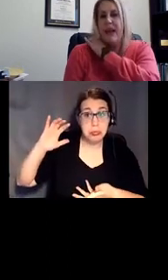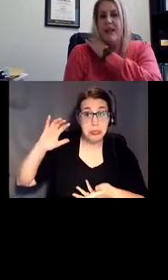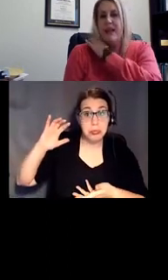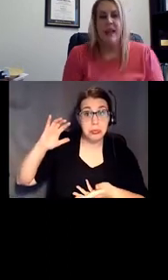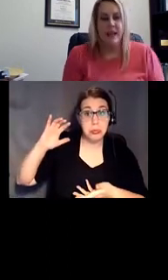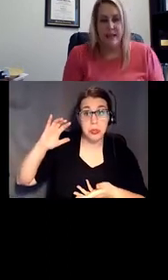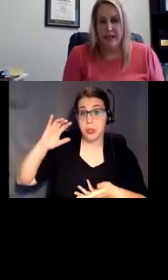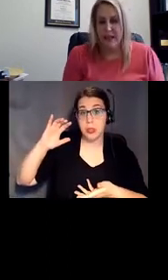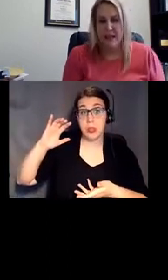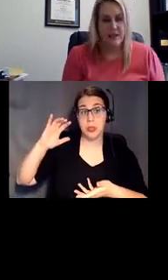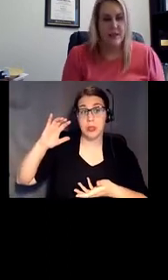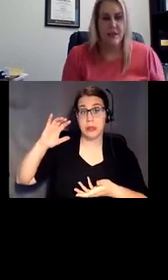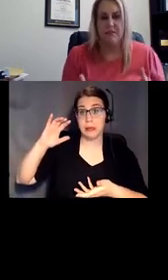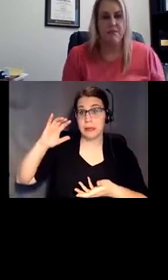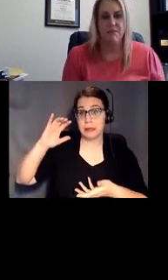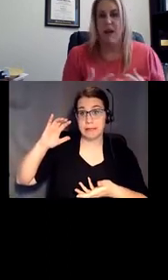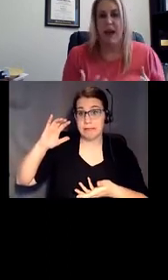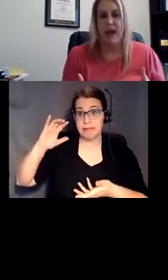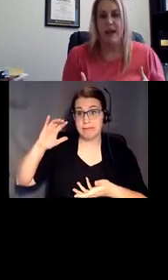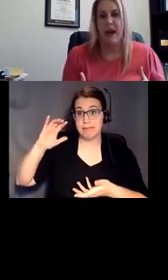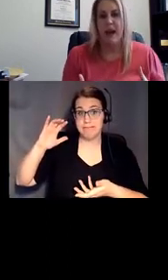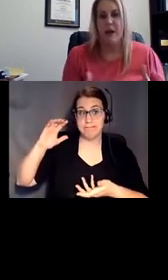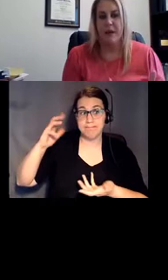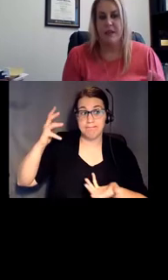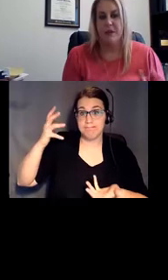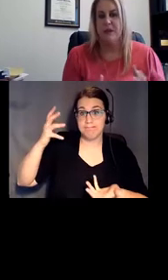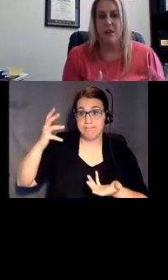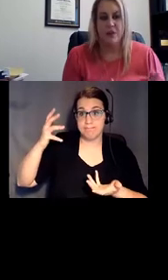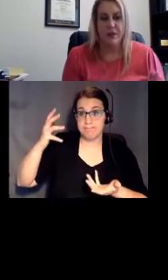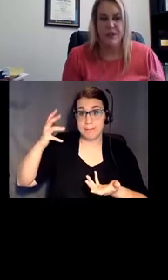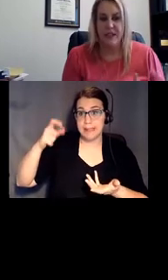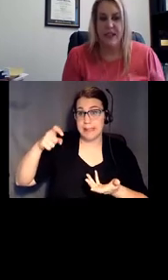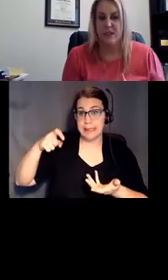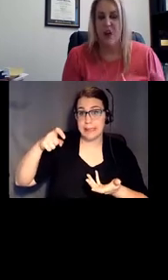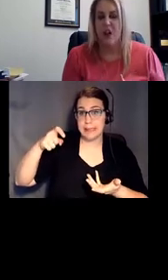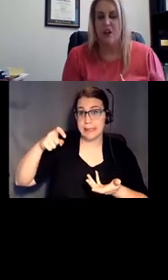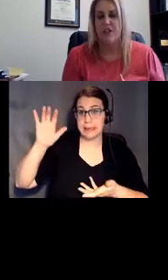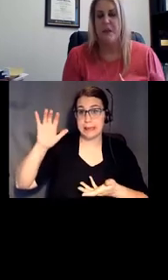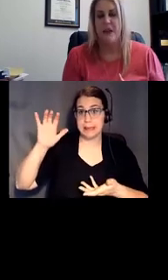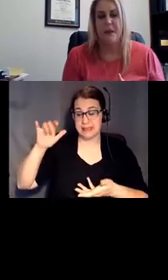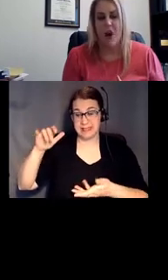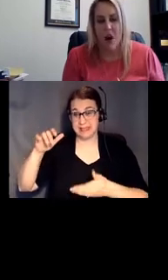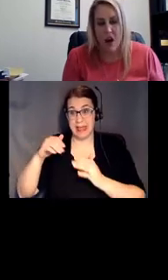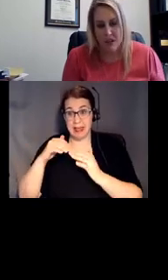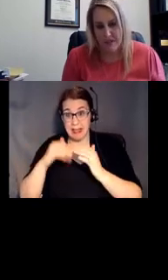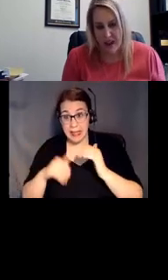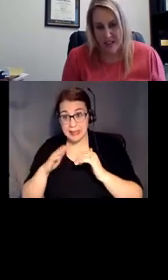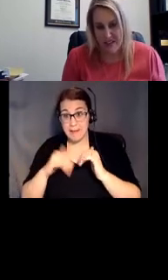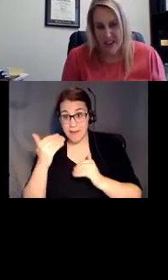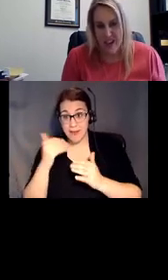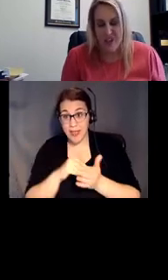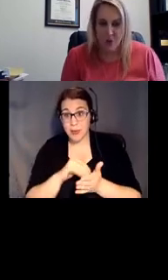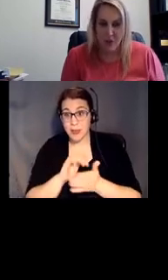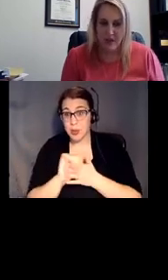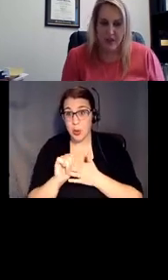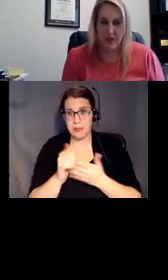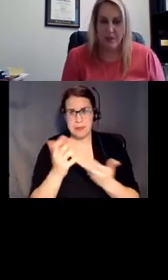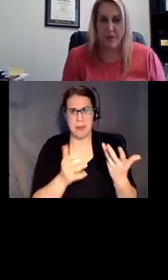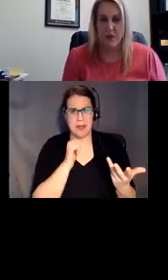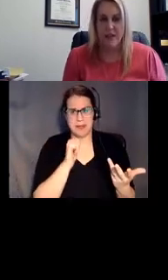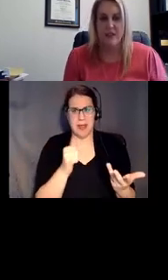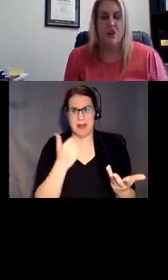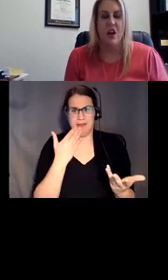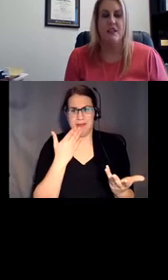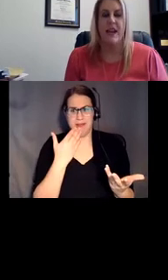inappropriately and needs a place to put it, it's under $15,000, it may not be cost effective to consider